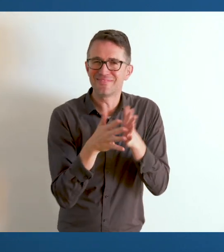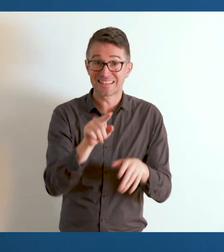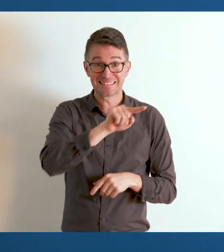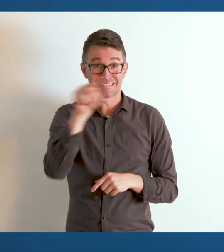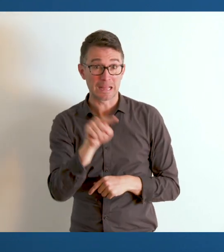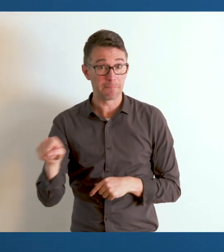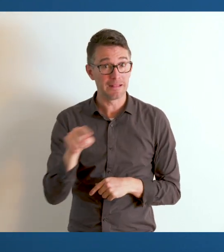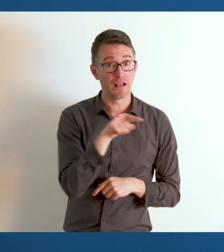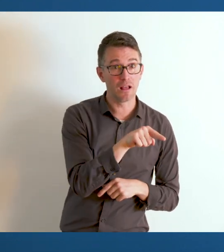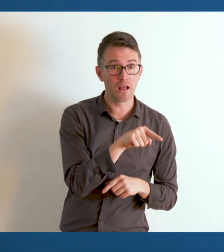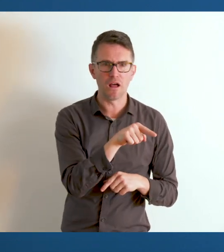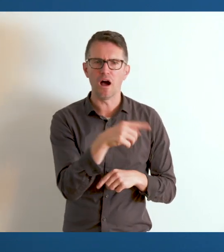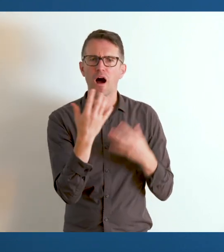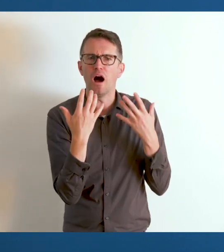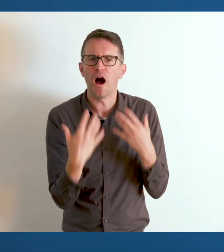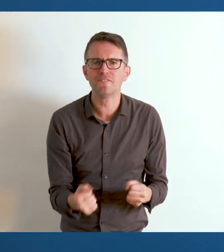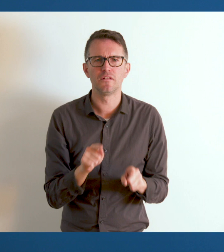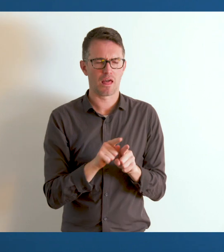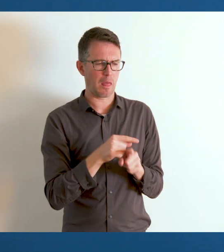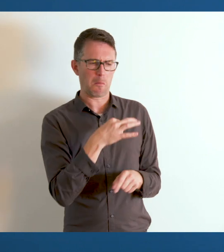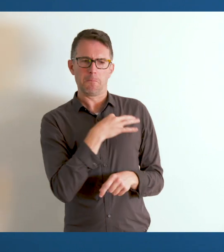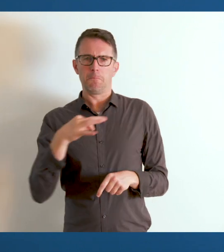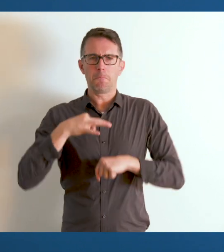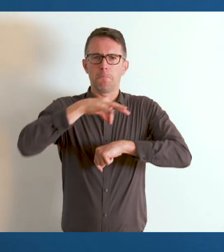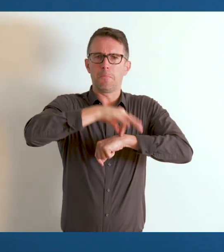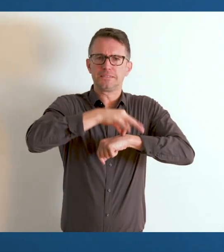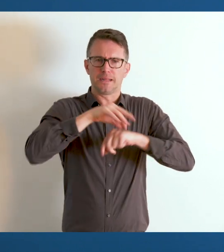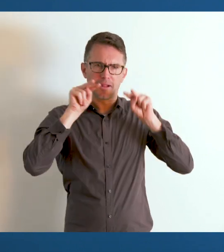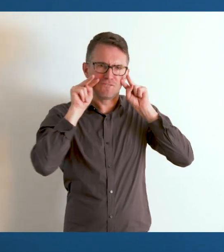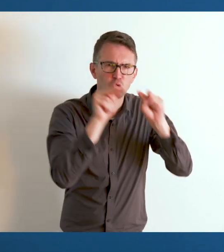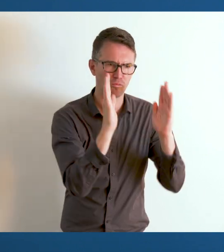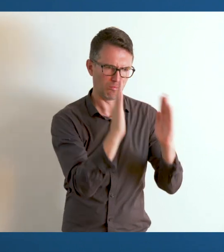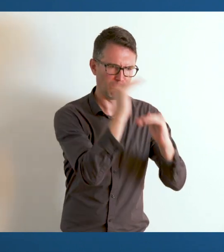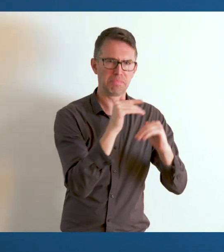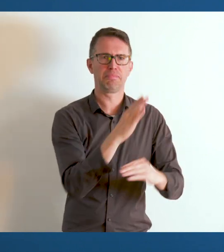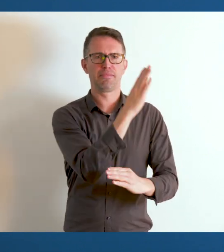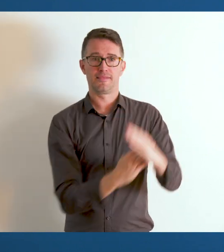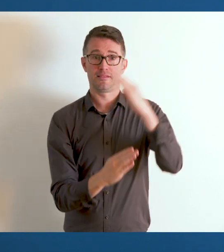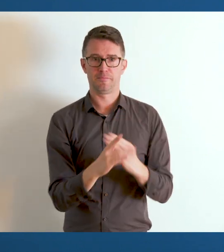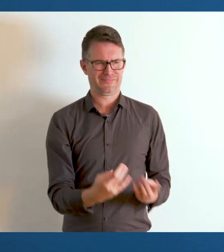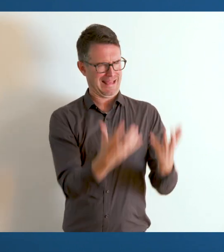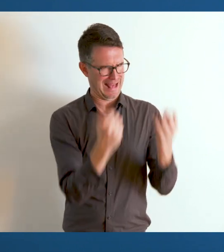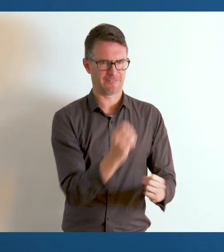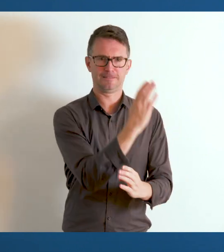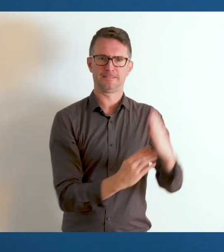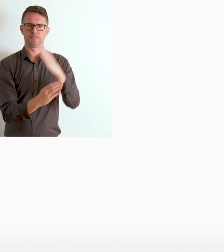that medical approach to collecting disability data, they asked, do you have a disability? They got a prevalence